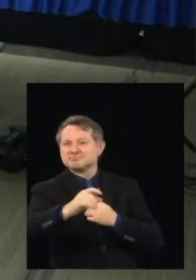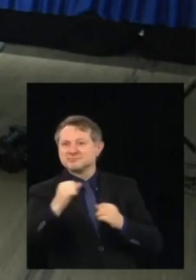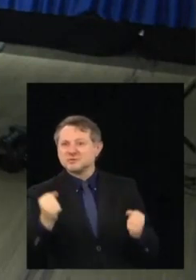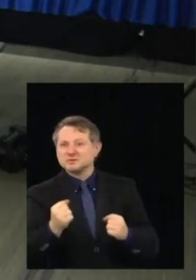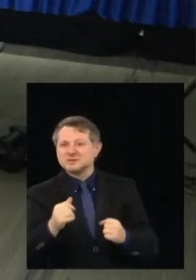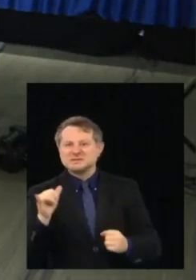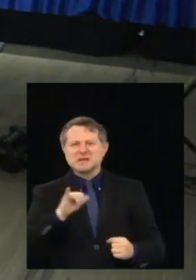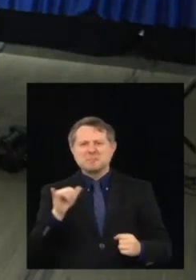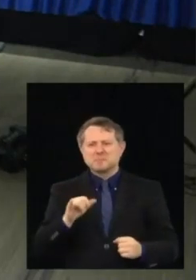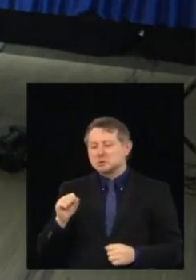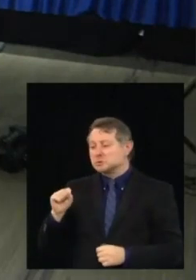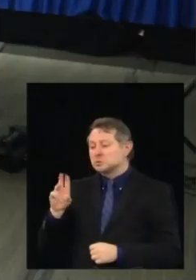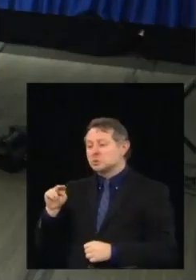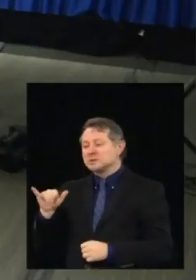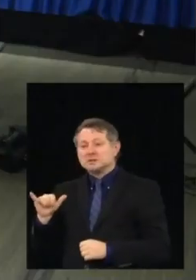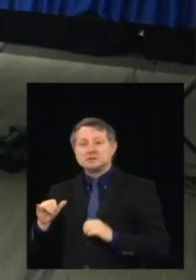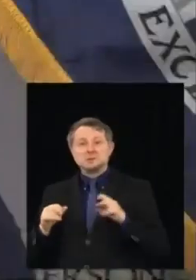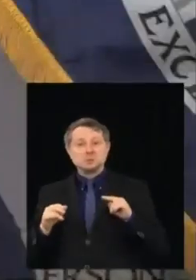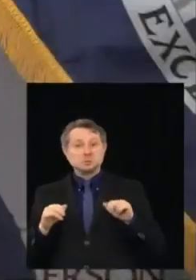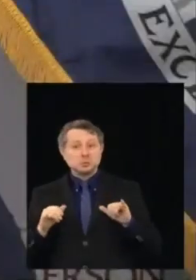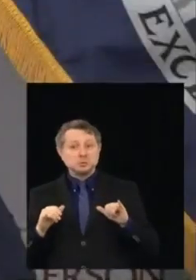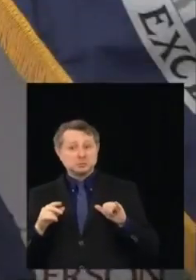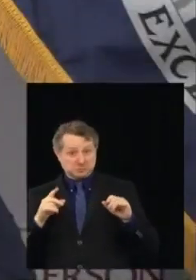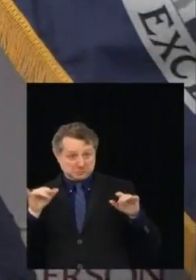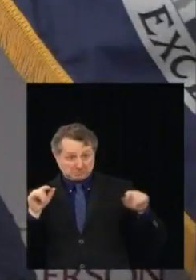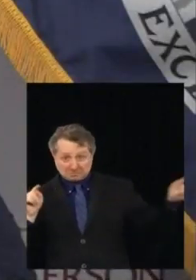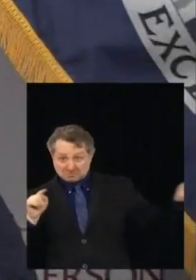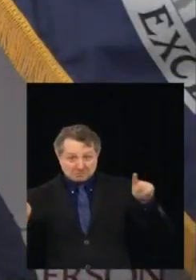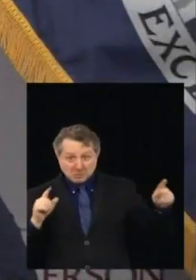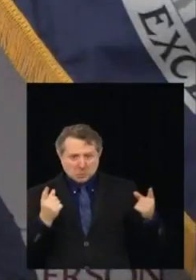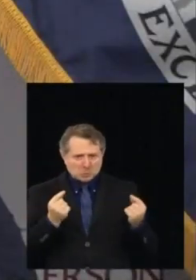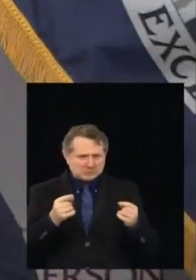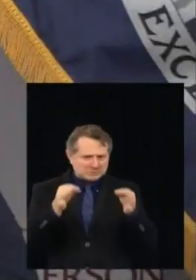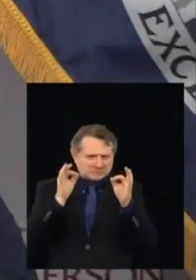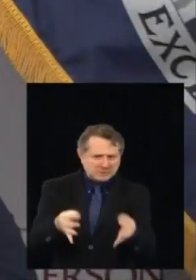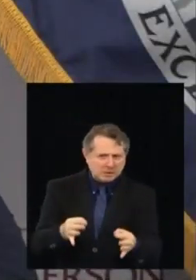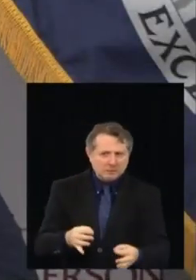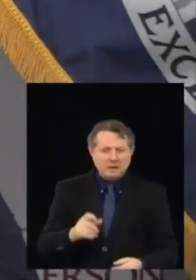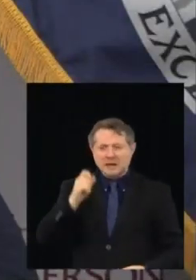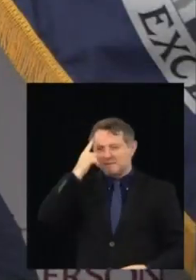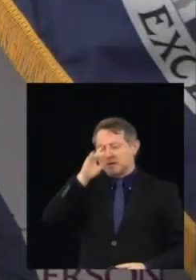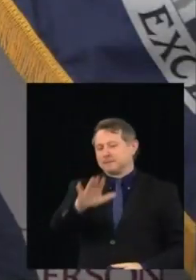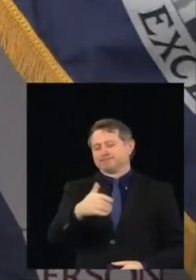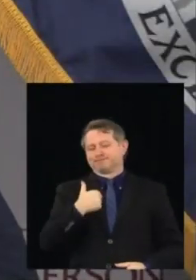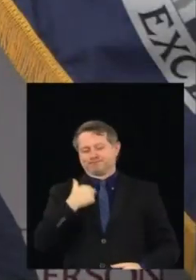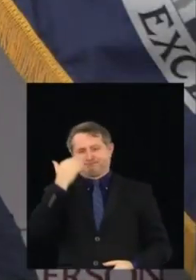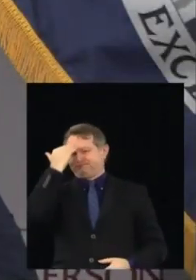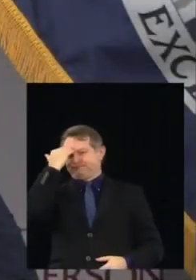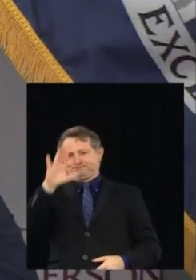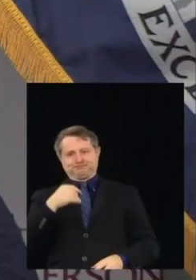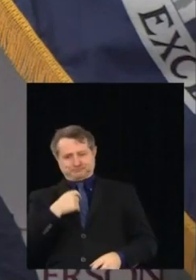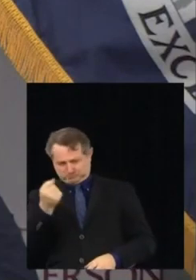schools, and when do you think that decision will be made? I don't know. I don't know. I understand what California did.